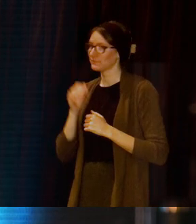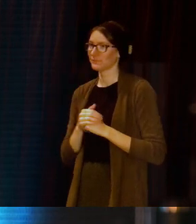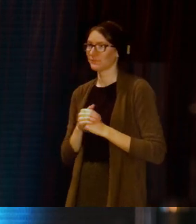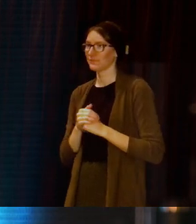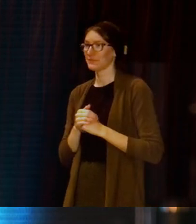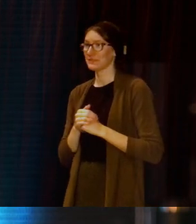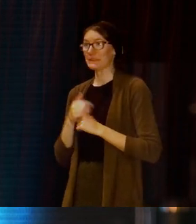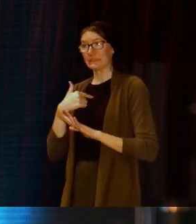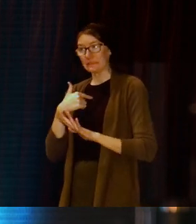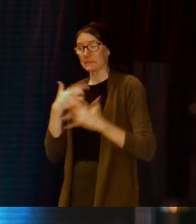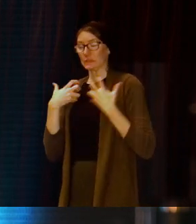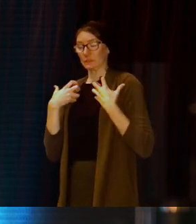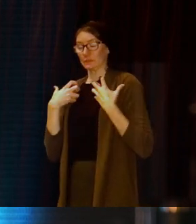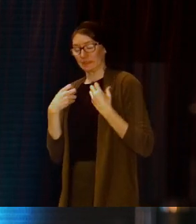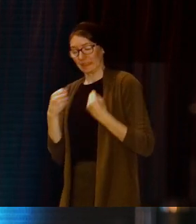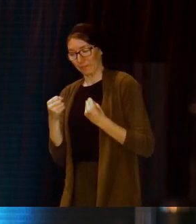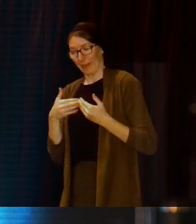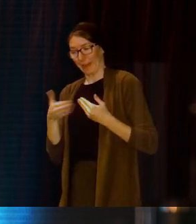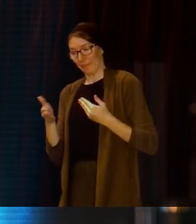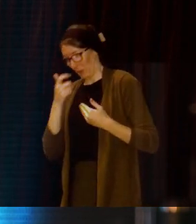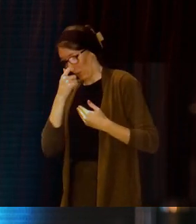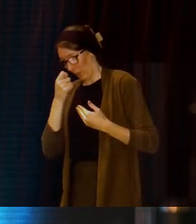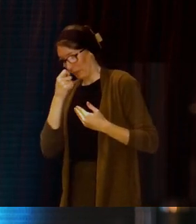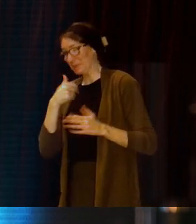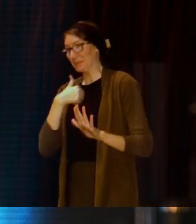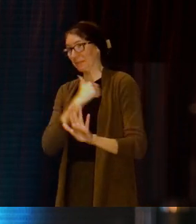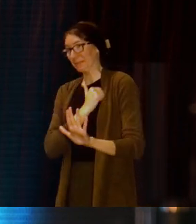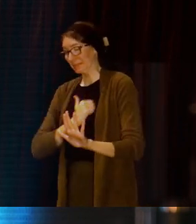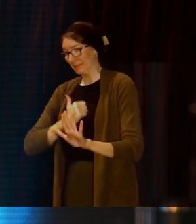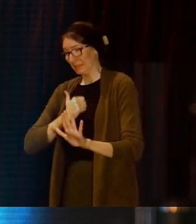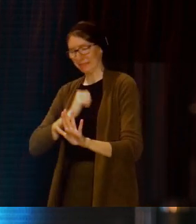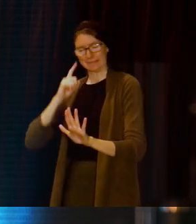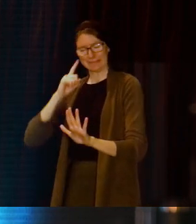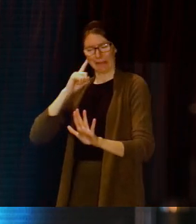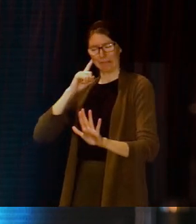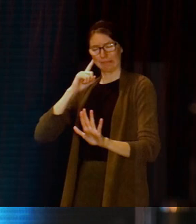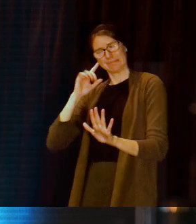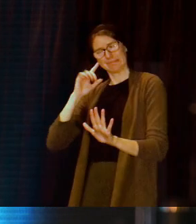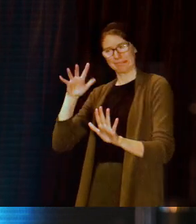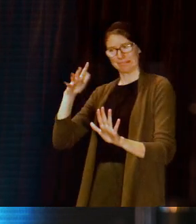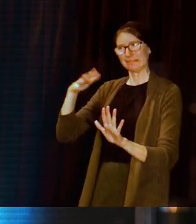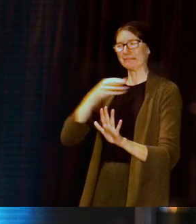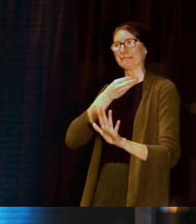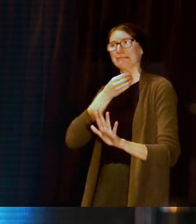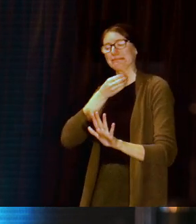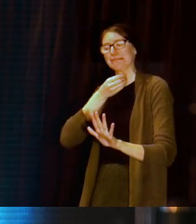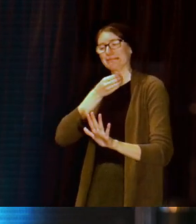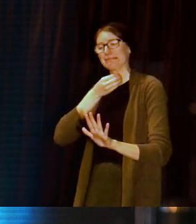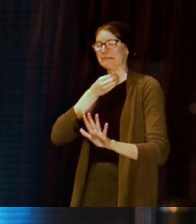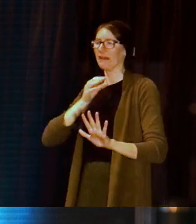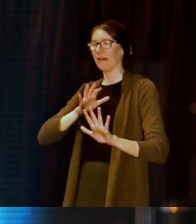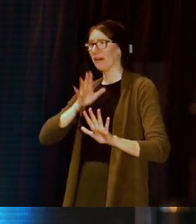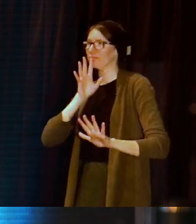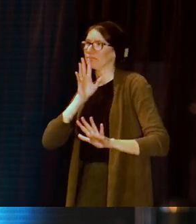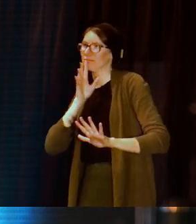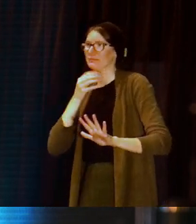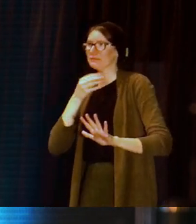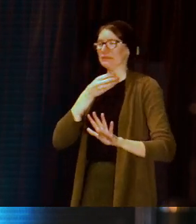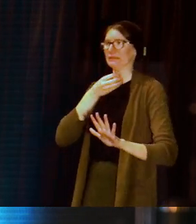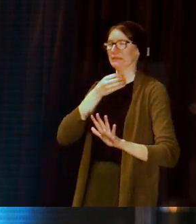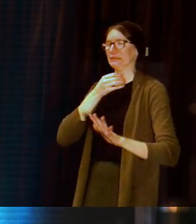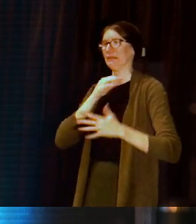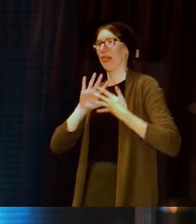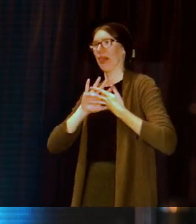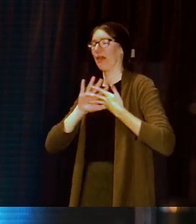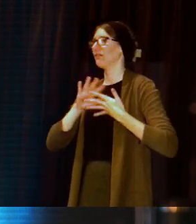I am just getting over a cold, so I apologize if I sound a little grovelly in my talk today.